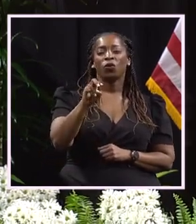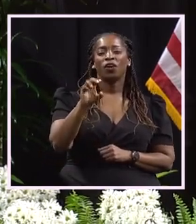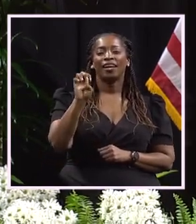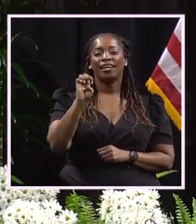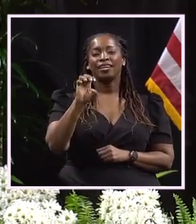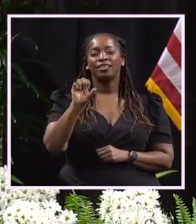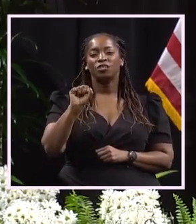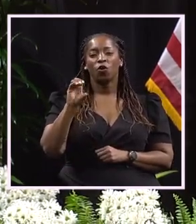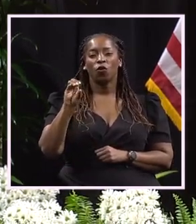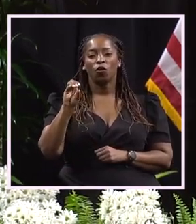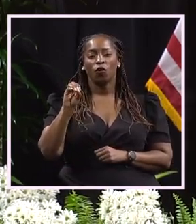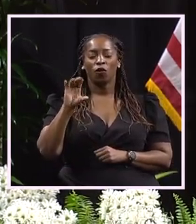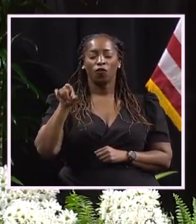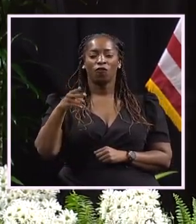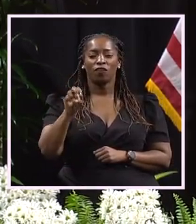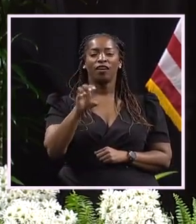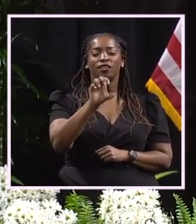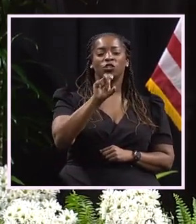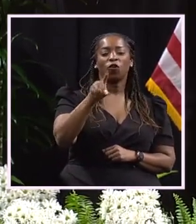Sophia Evans,